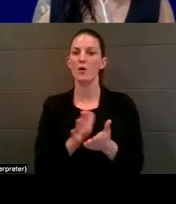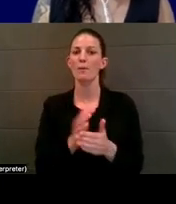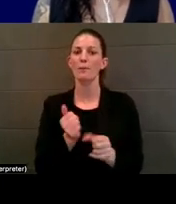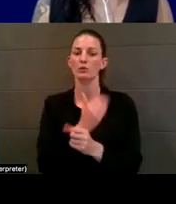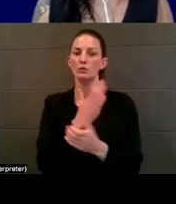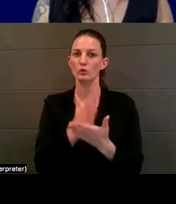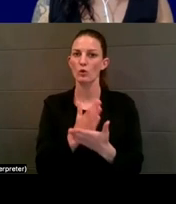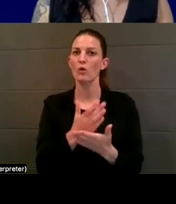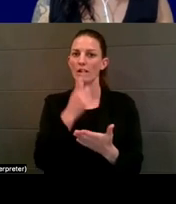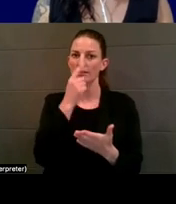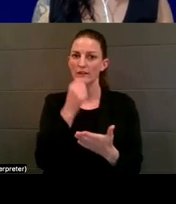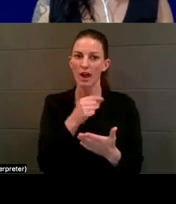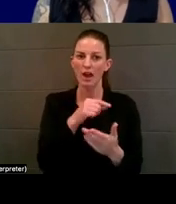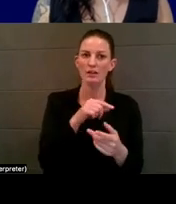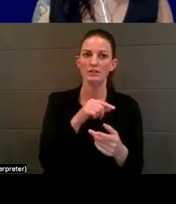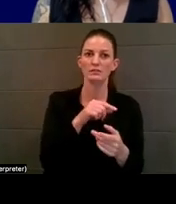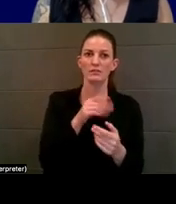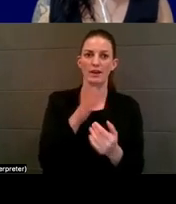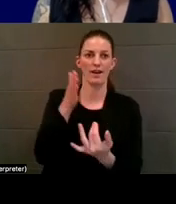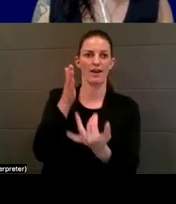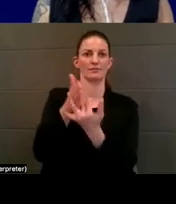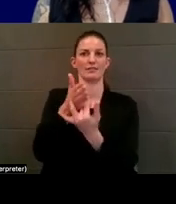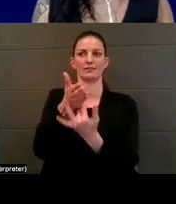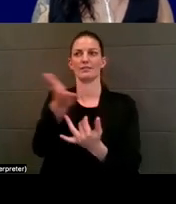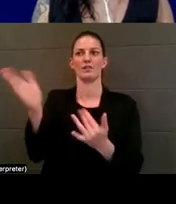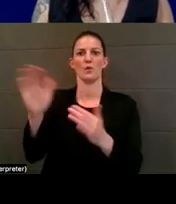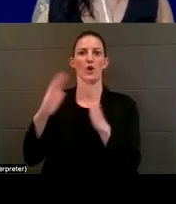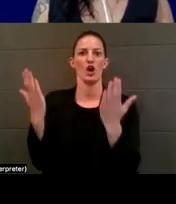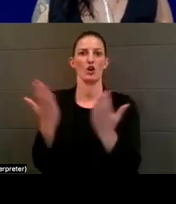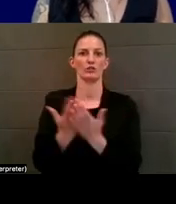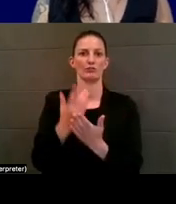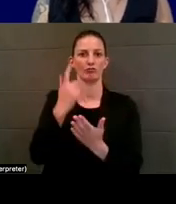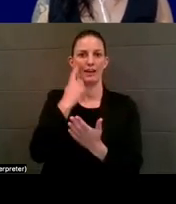them to access their world, even from